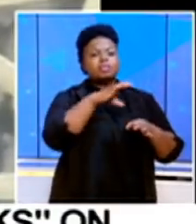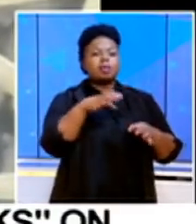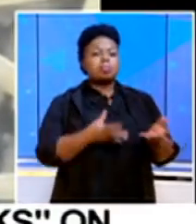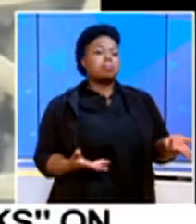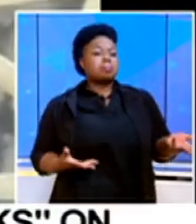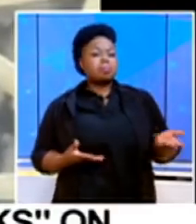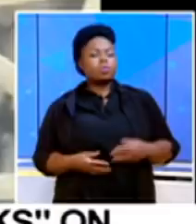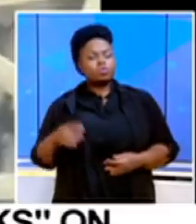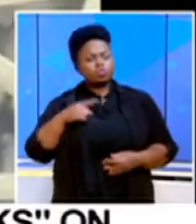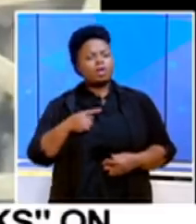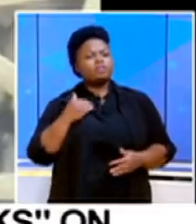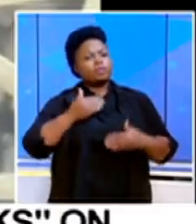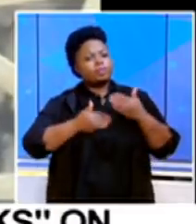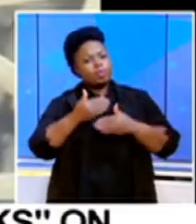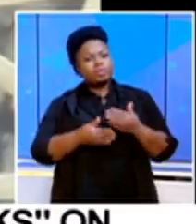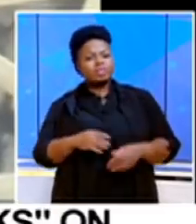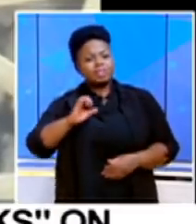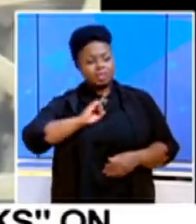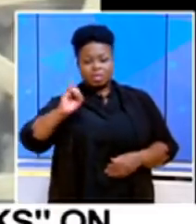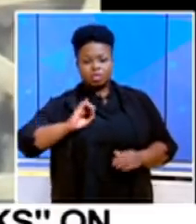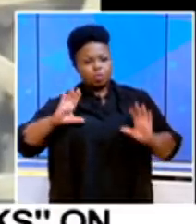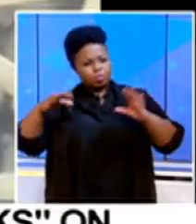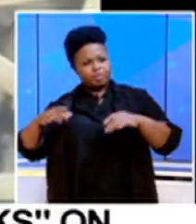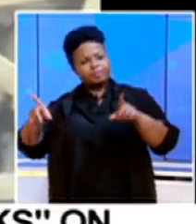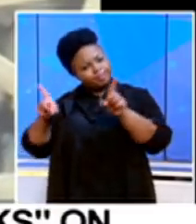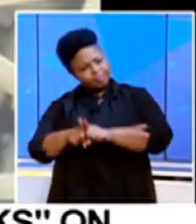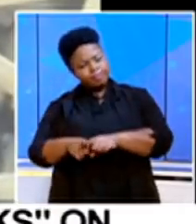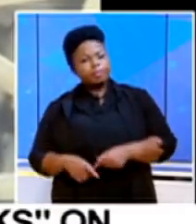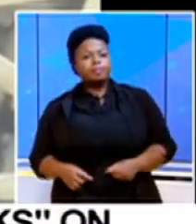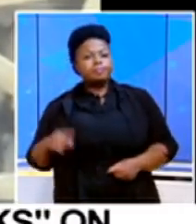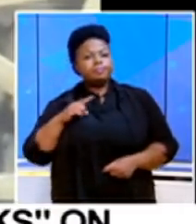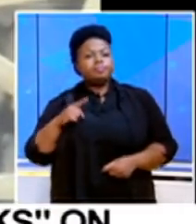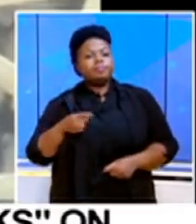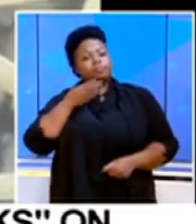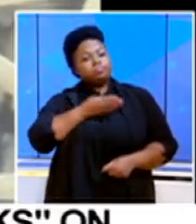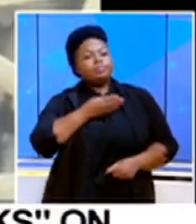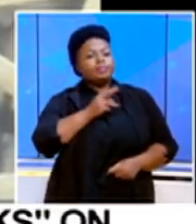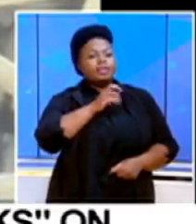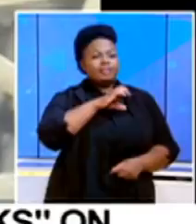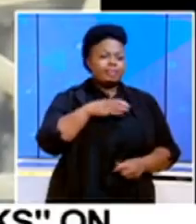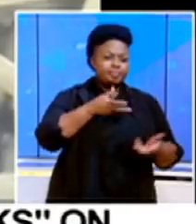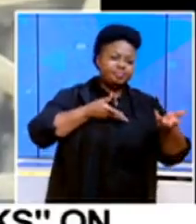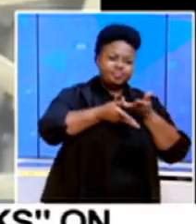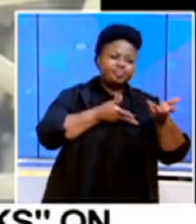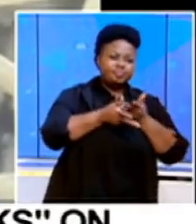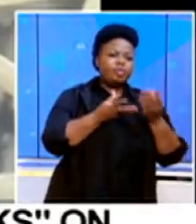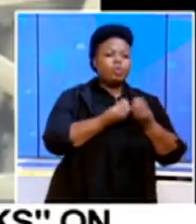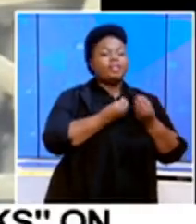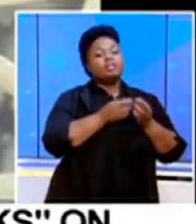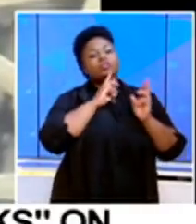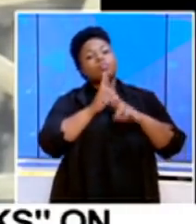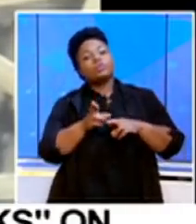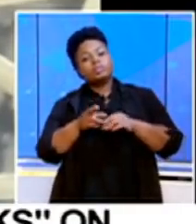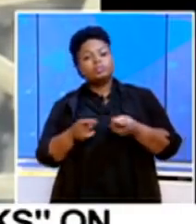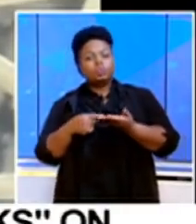Executive Committee of such a process. The Integrity Commission itself did come to the National Executive Committee and also reported